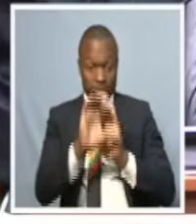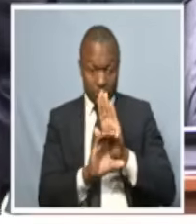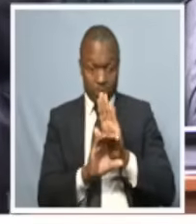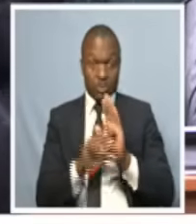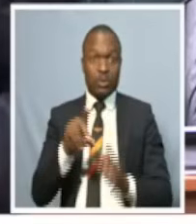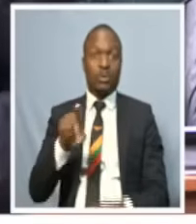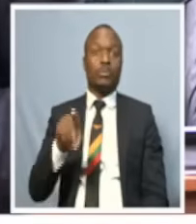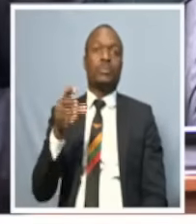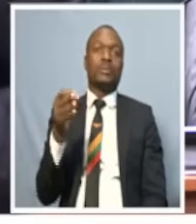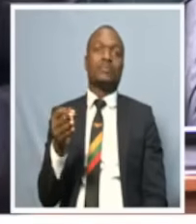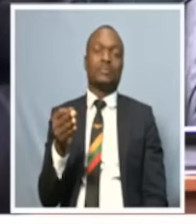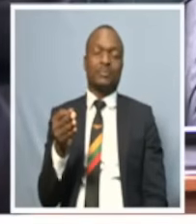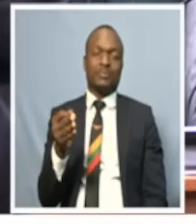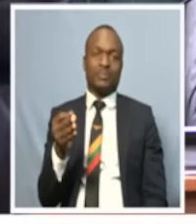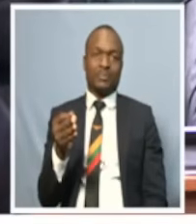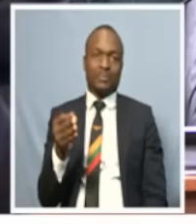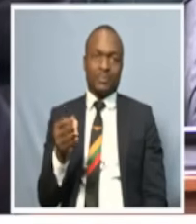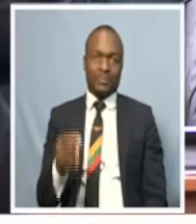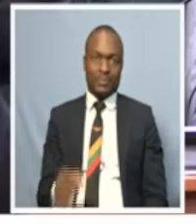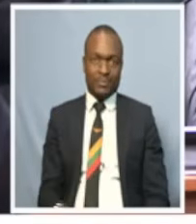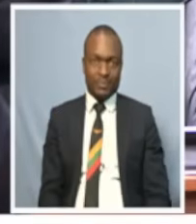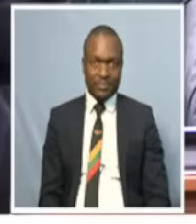PF.